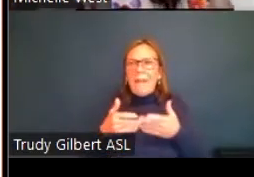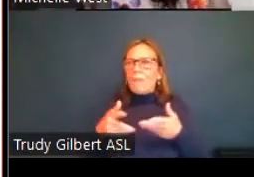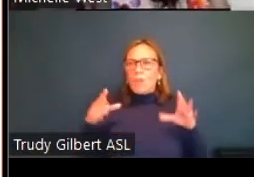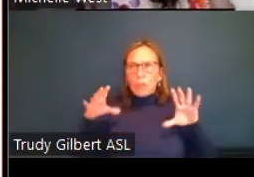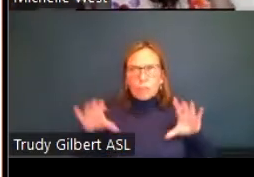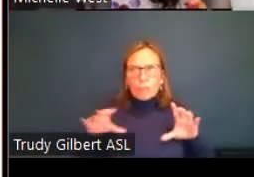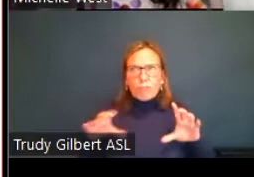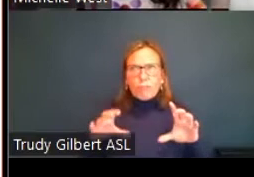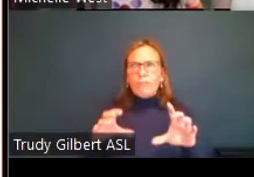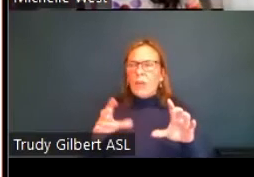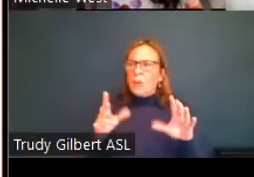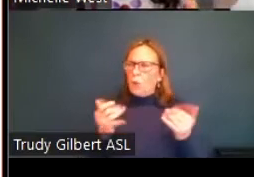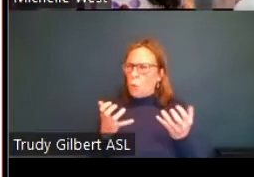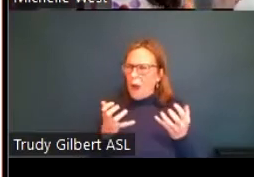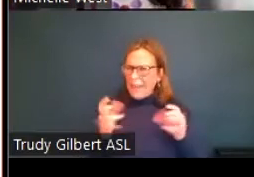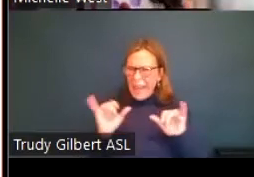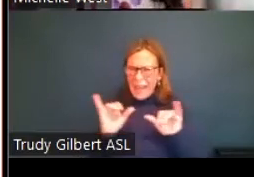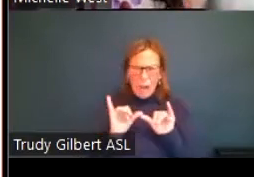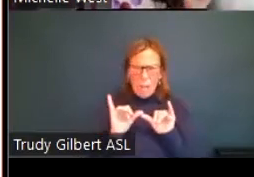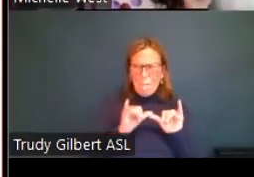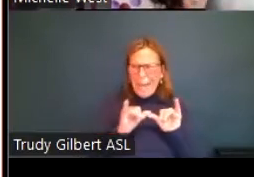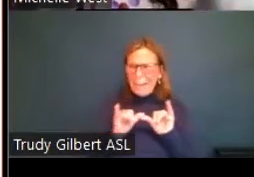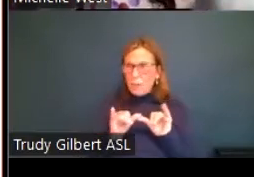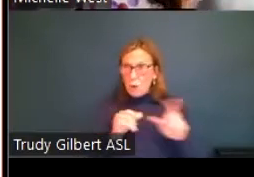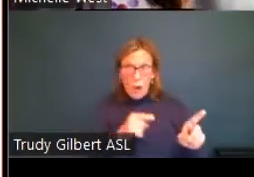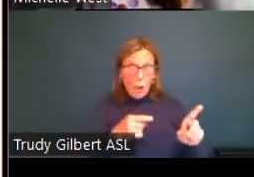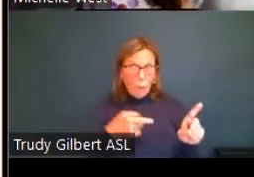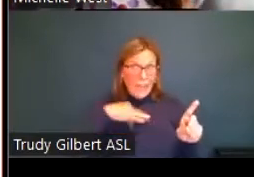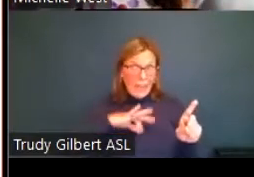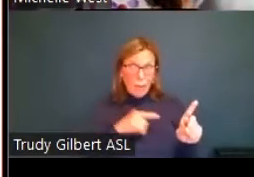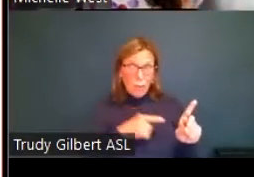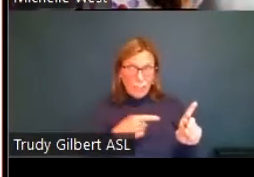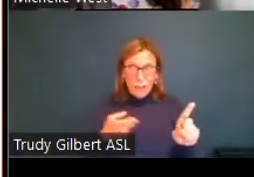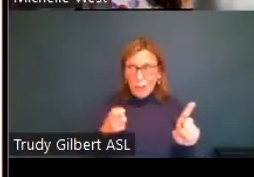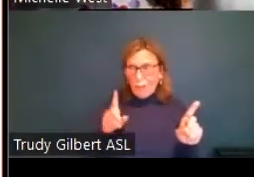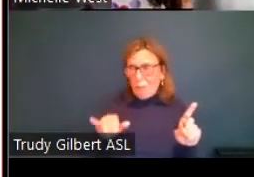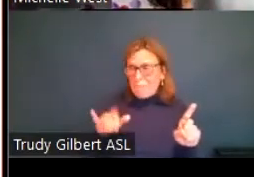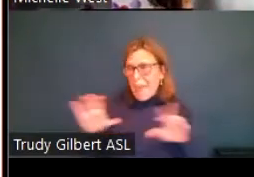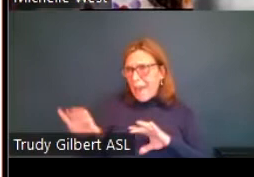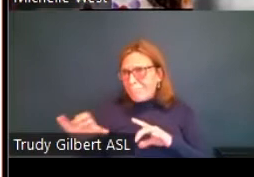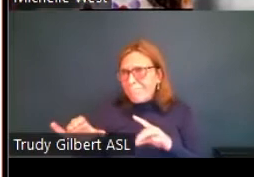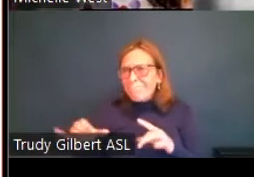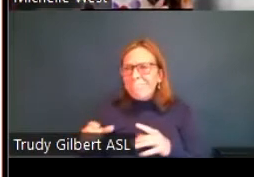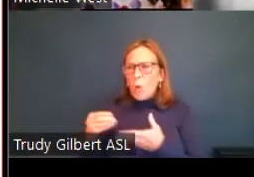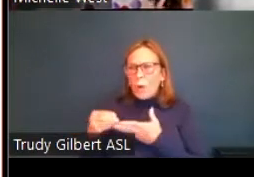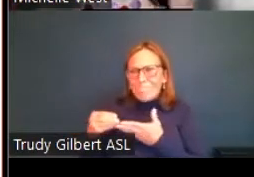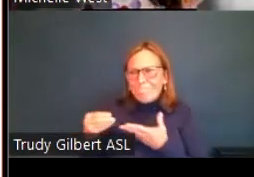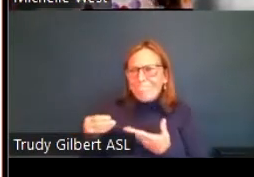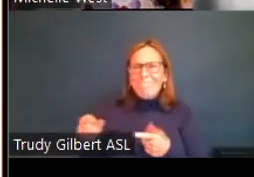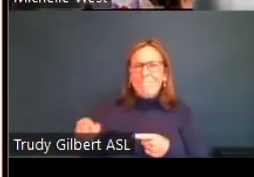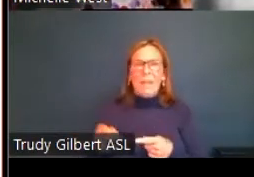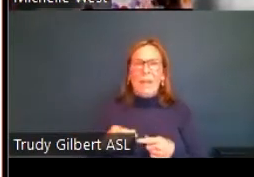to make sure that you're getting that return on investment. But if you're doing like one of the free advertising ways is Google